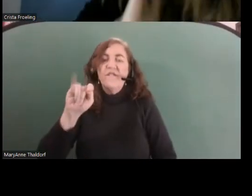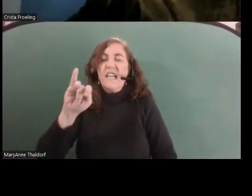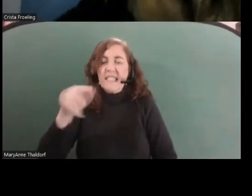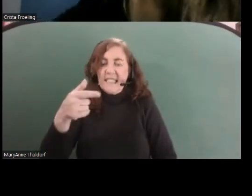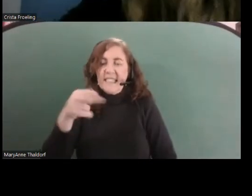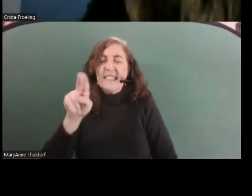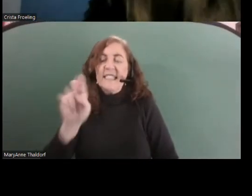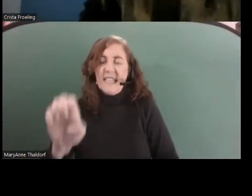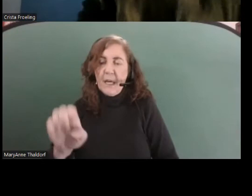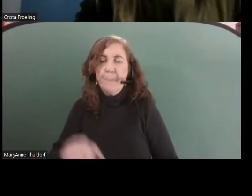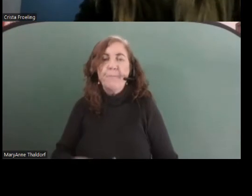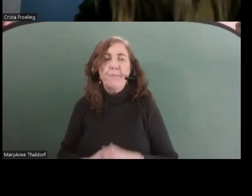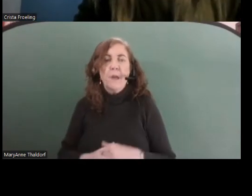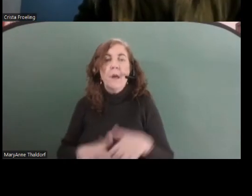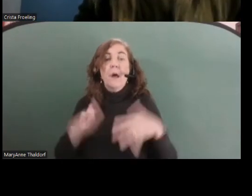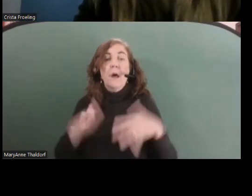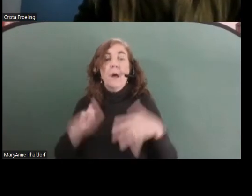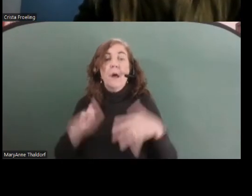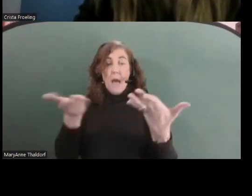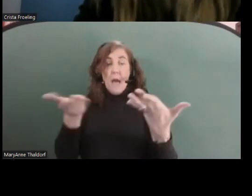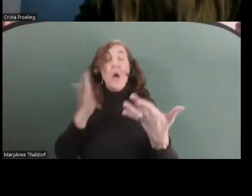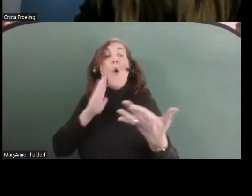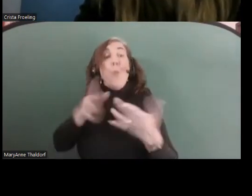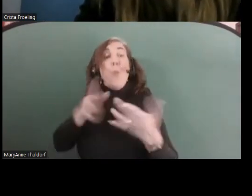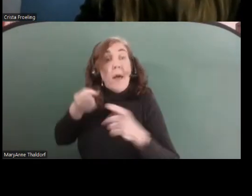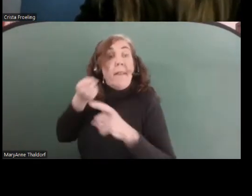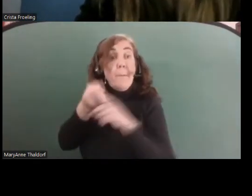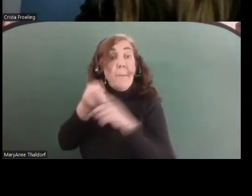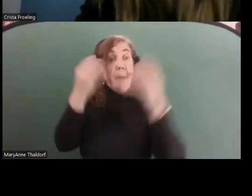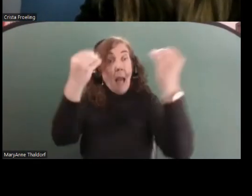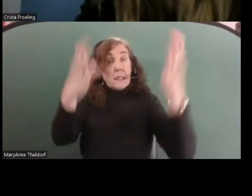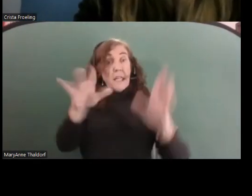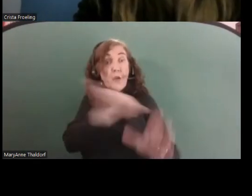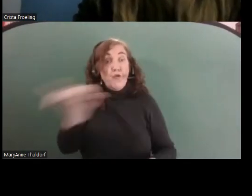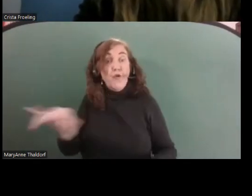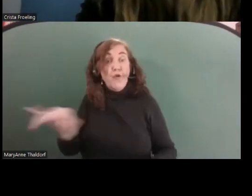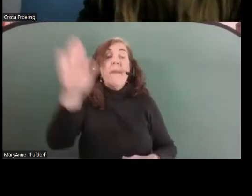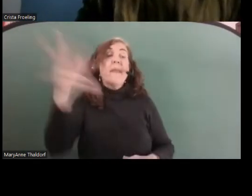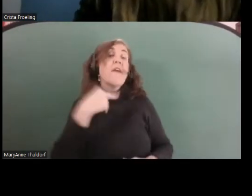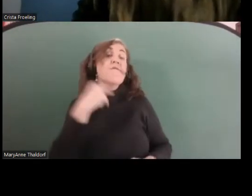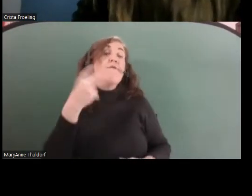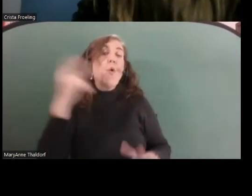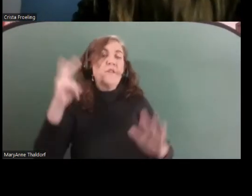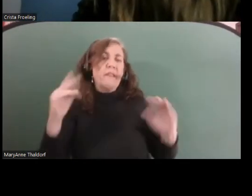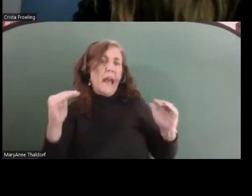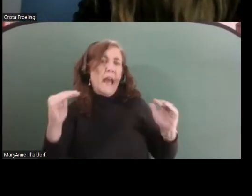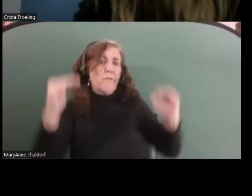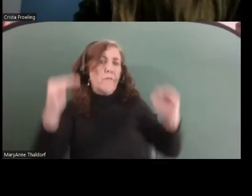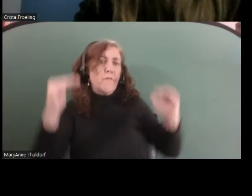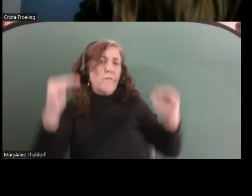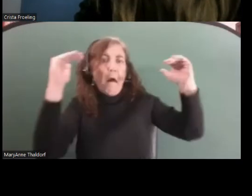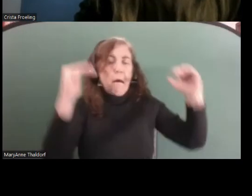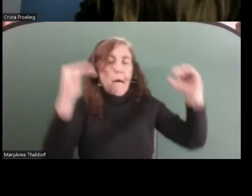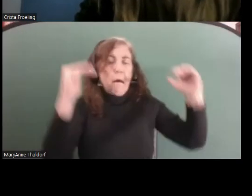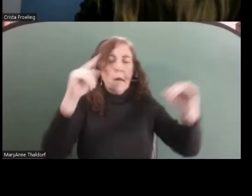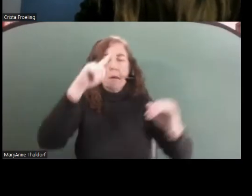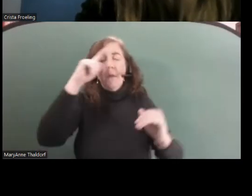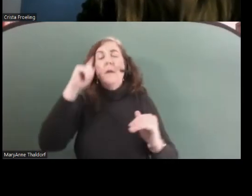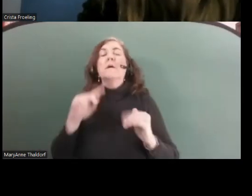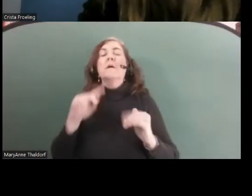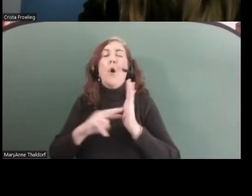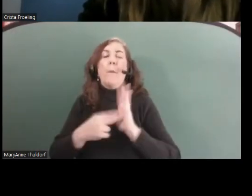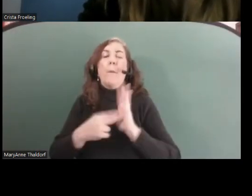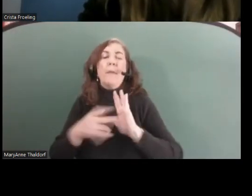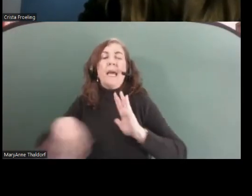So this affects teachers too, because they have to adjust their voices. So it contributes to increased